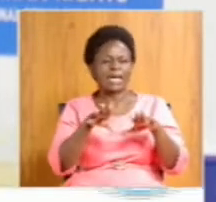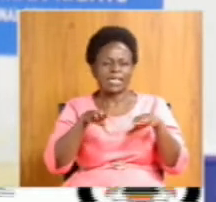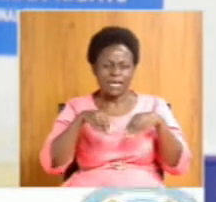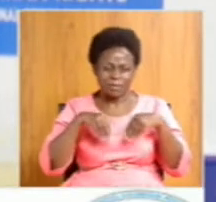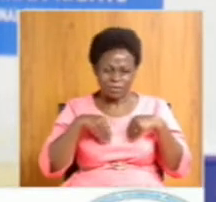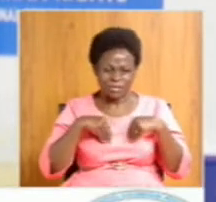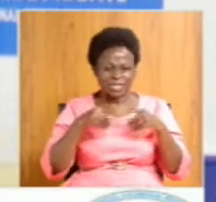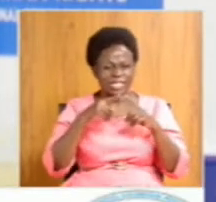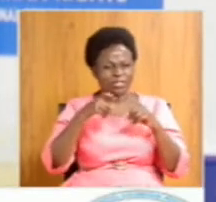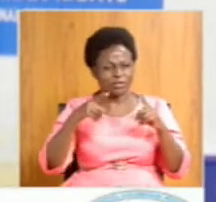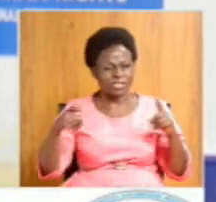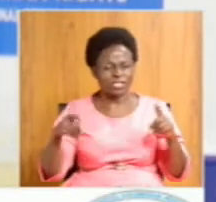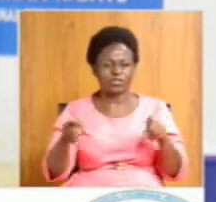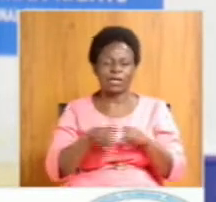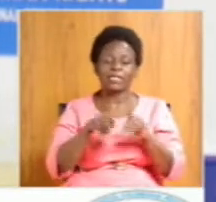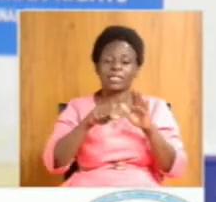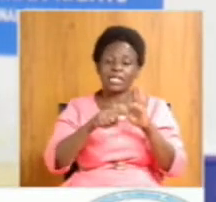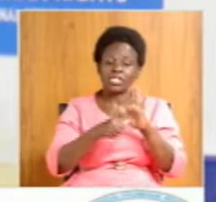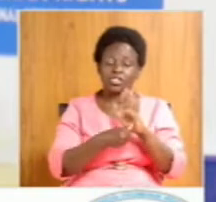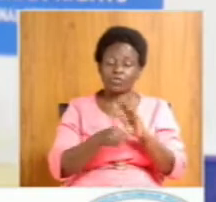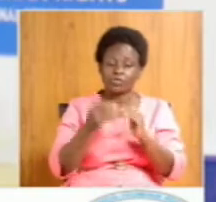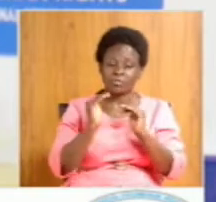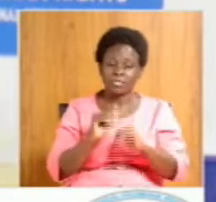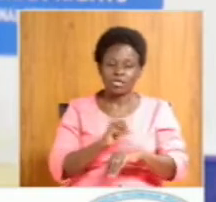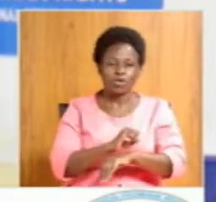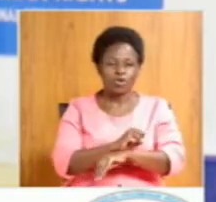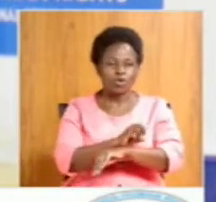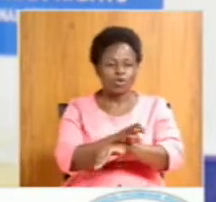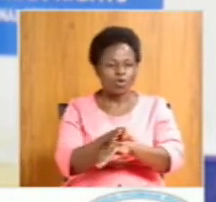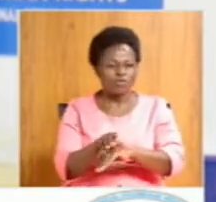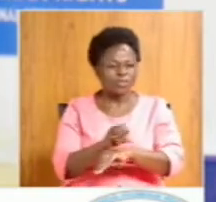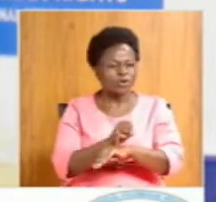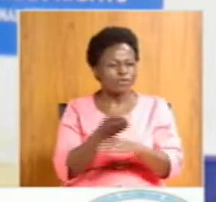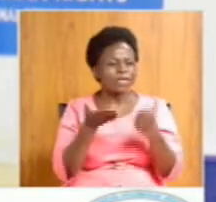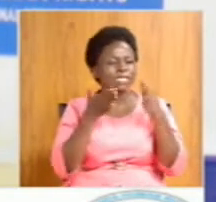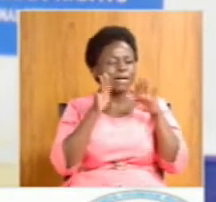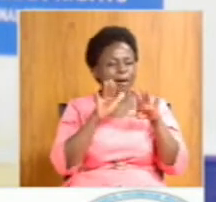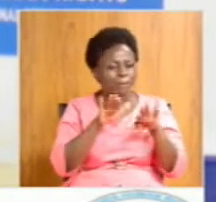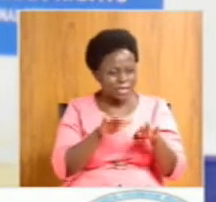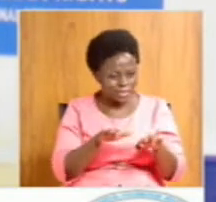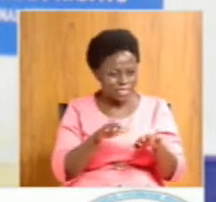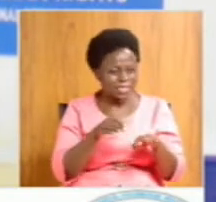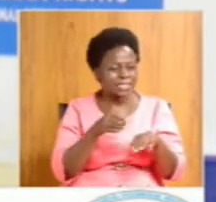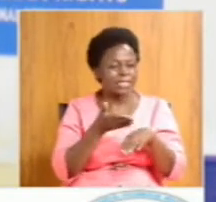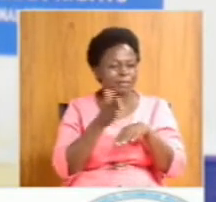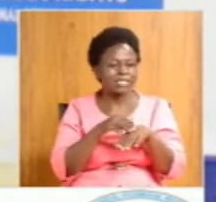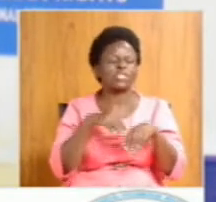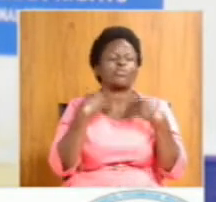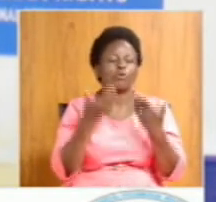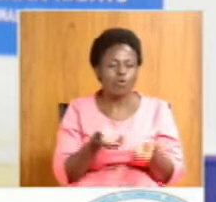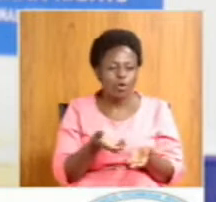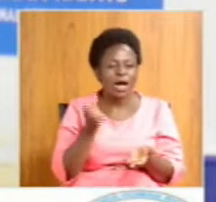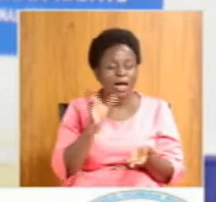digitalization as a nation. COVID-19 for me is a very good, it's actually a blessing in disguise, even though it is actually a curse.